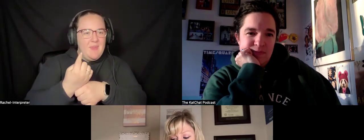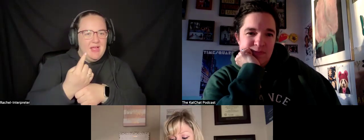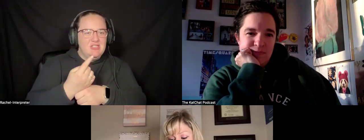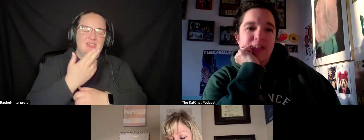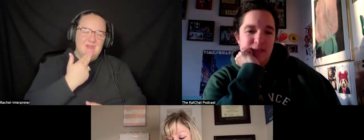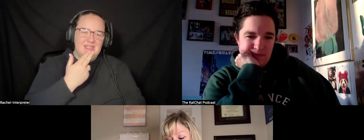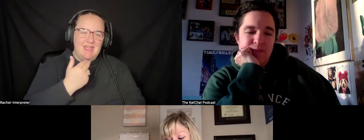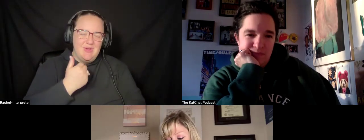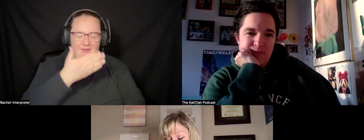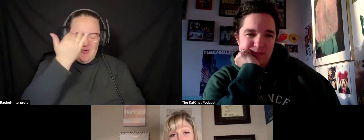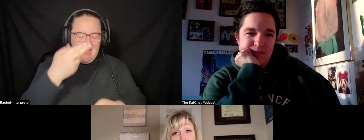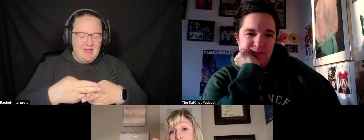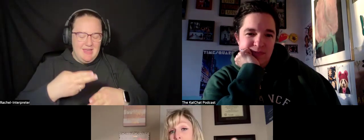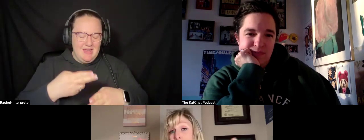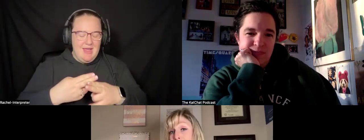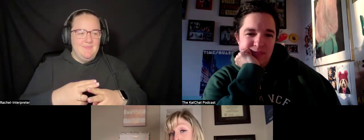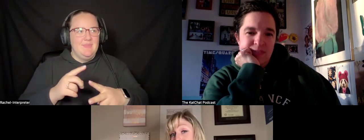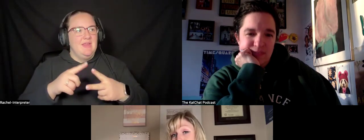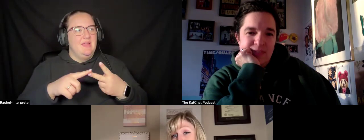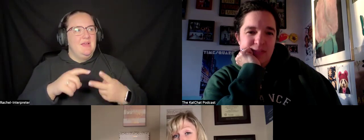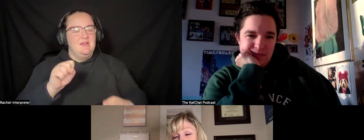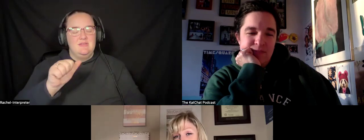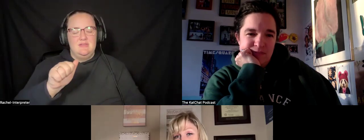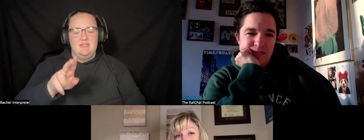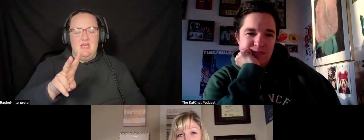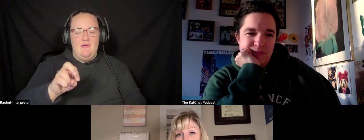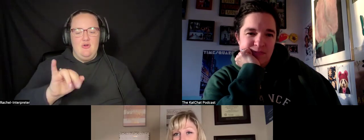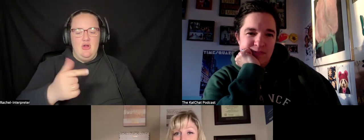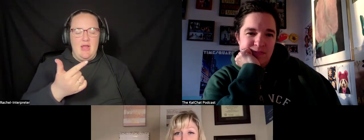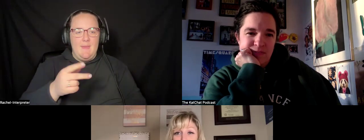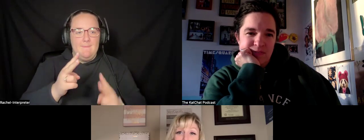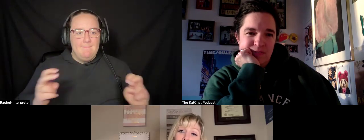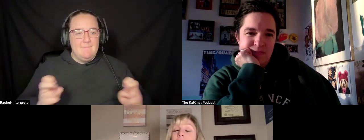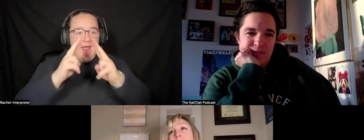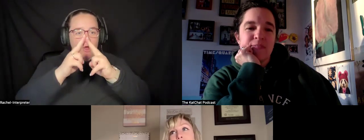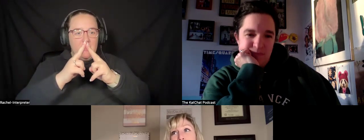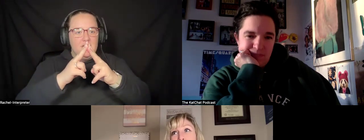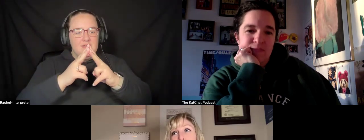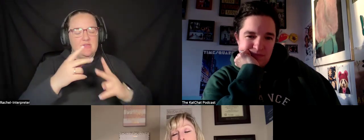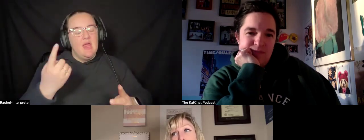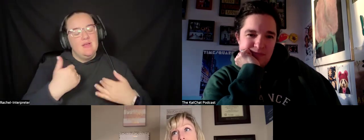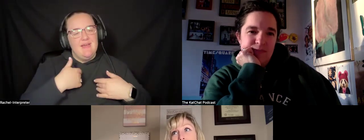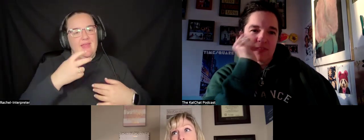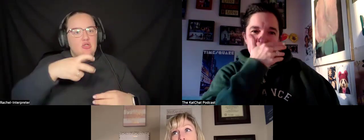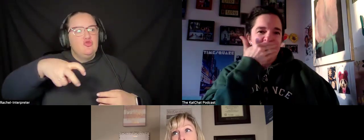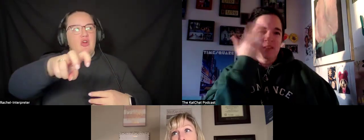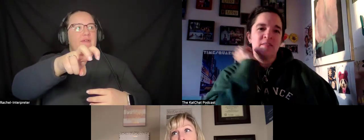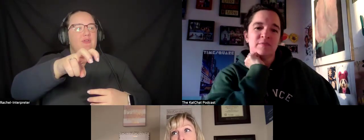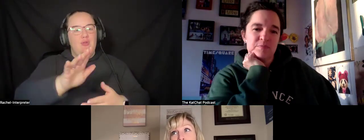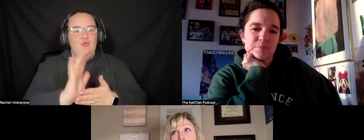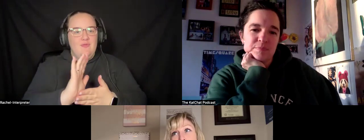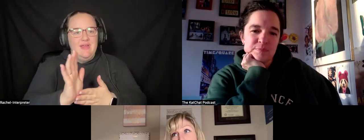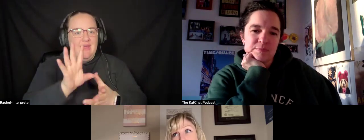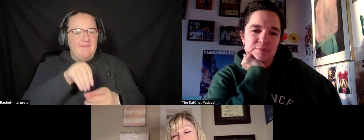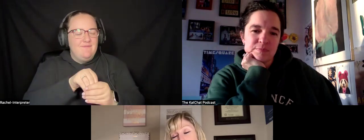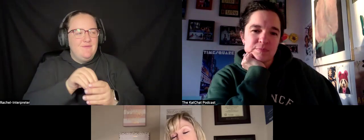cute. Savoring Paris was nice. I know they always kind of do like the travel destination movies.